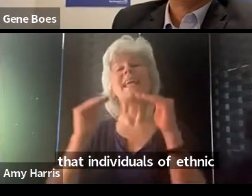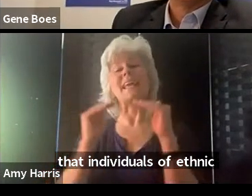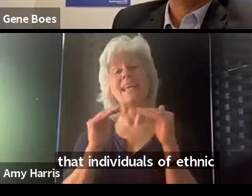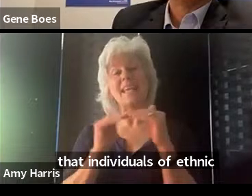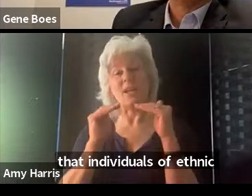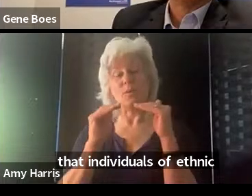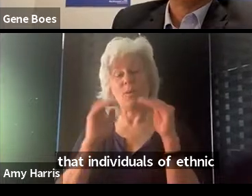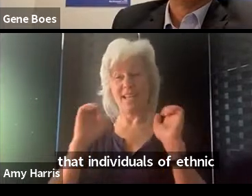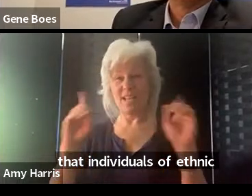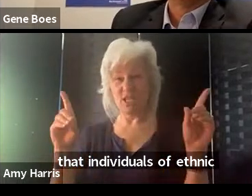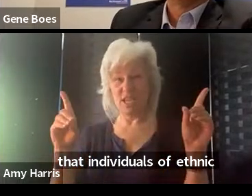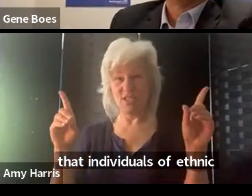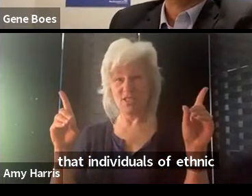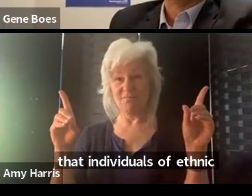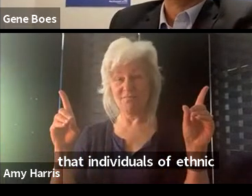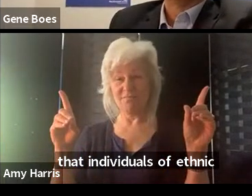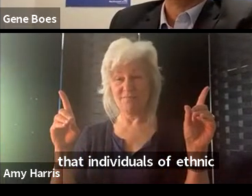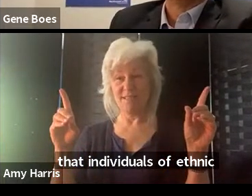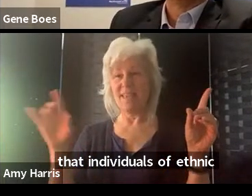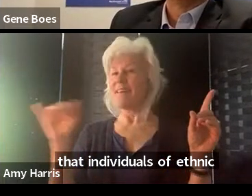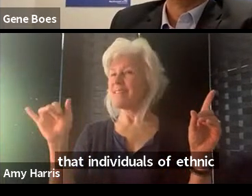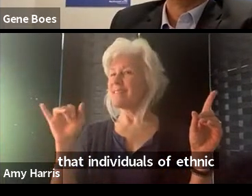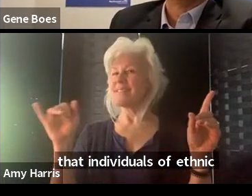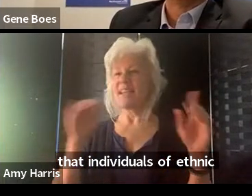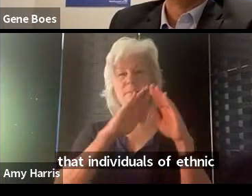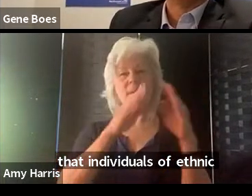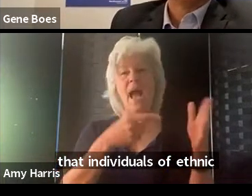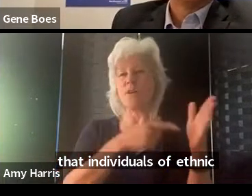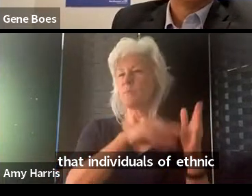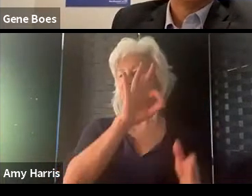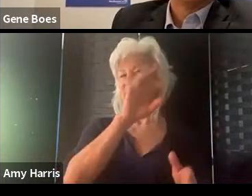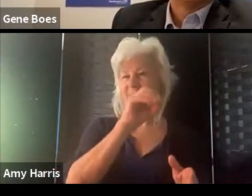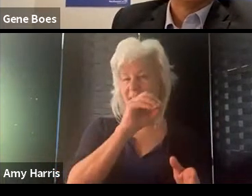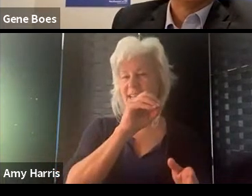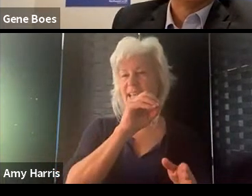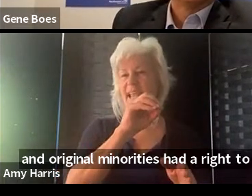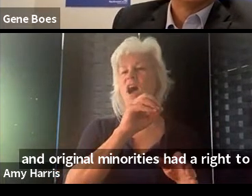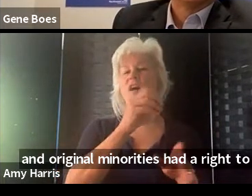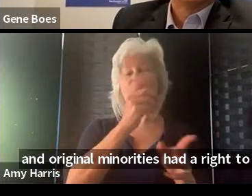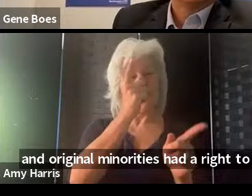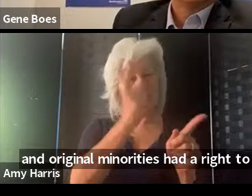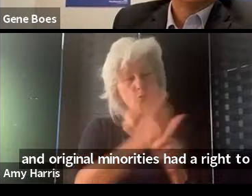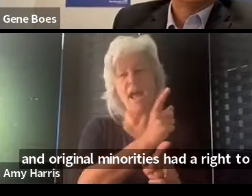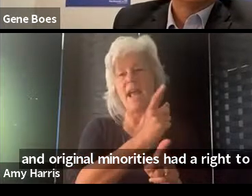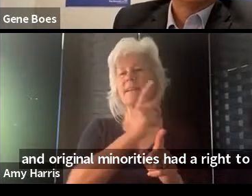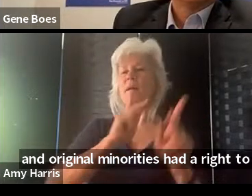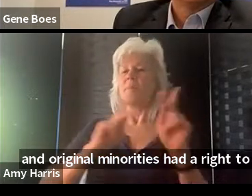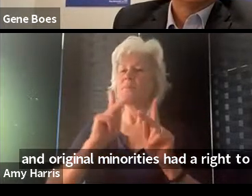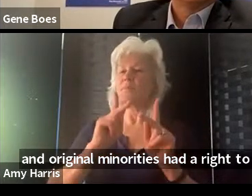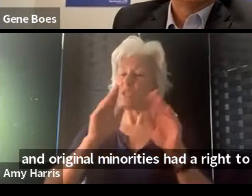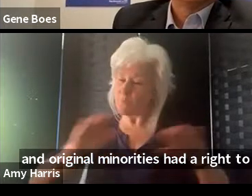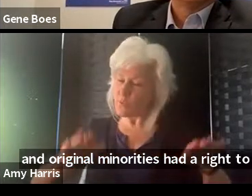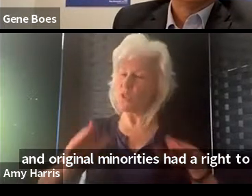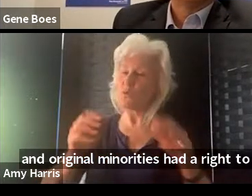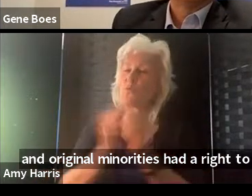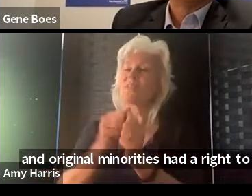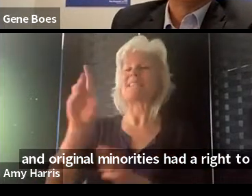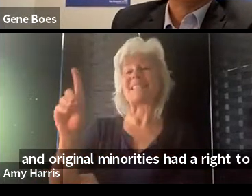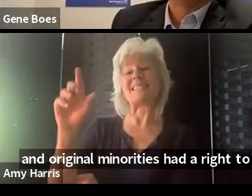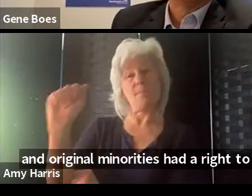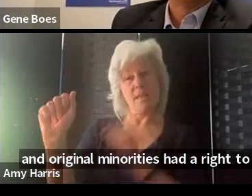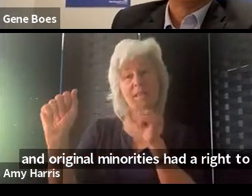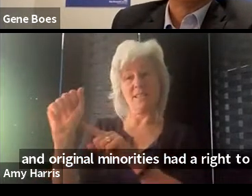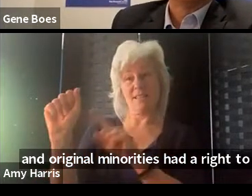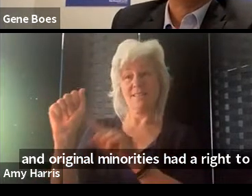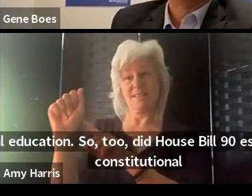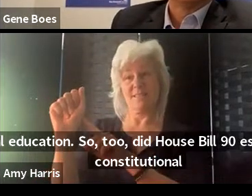too did House Bill 90 establish the constitutional right of children with disabilities to enter school.